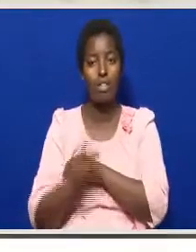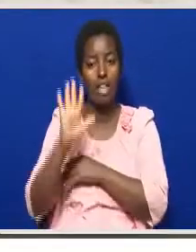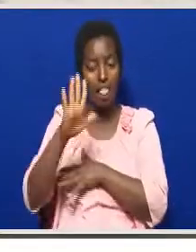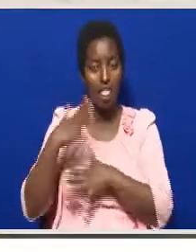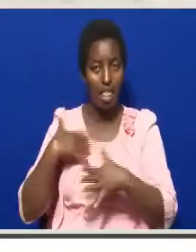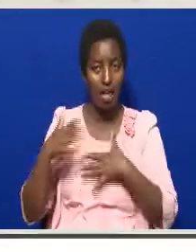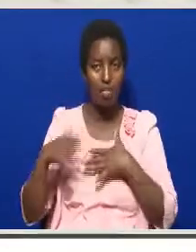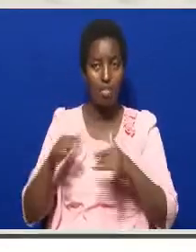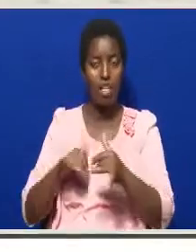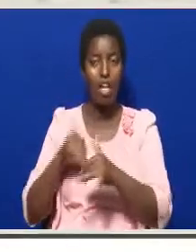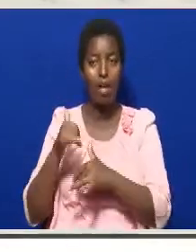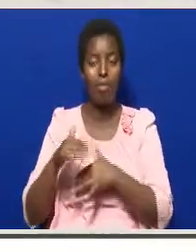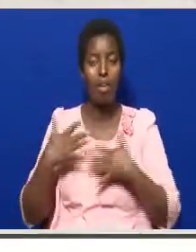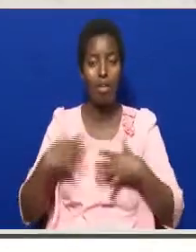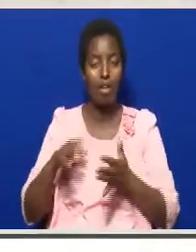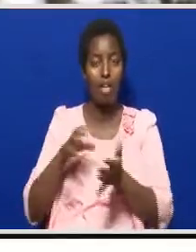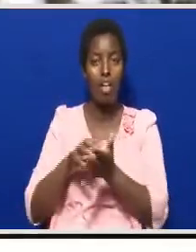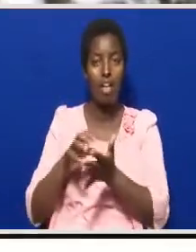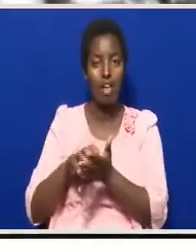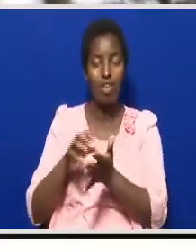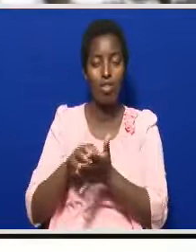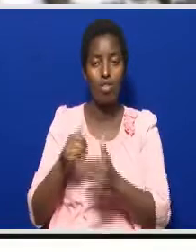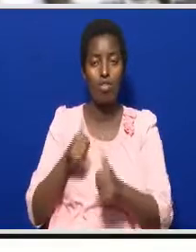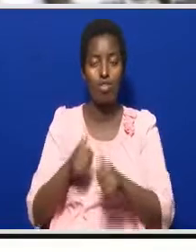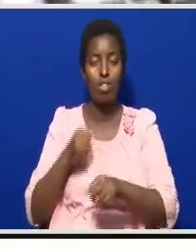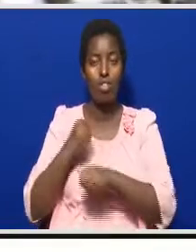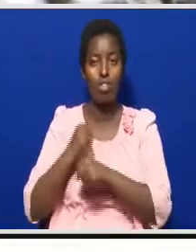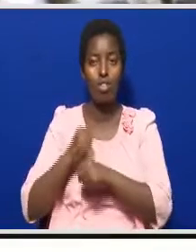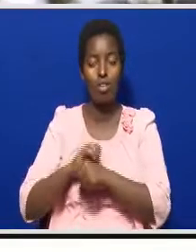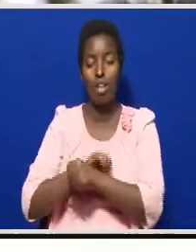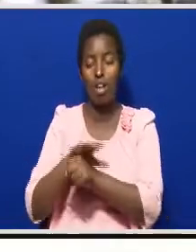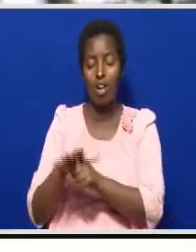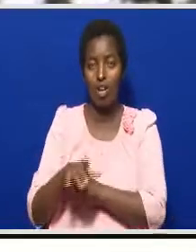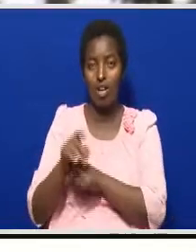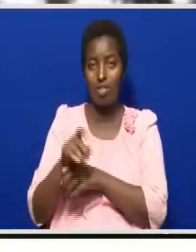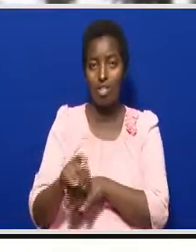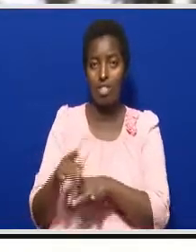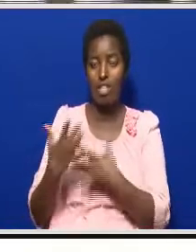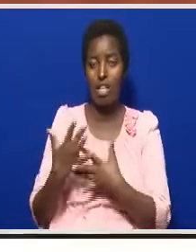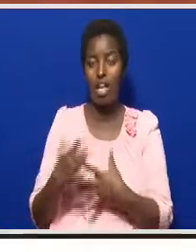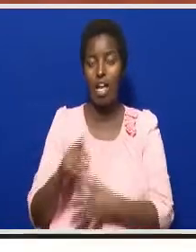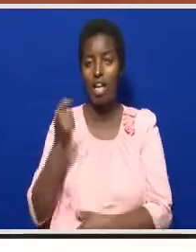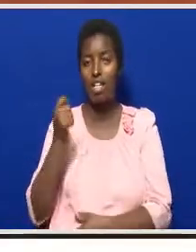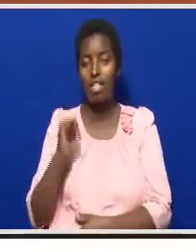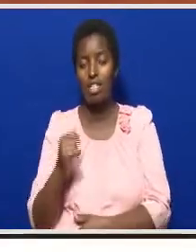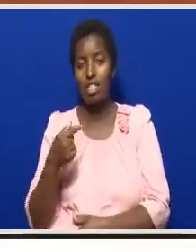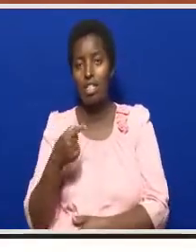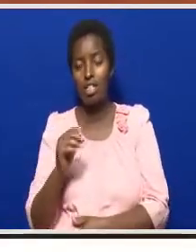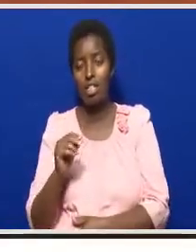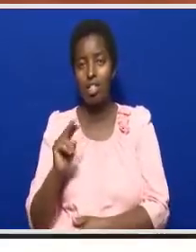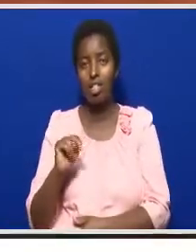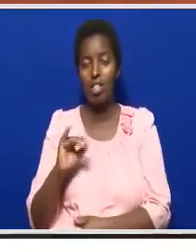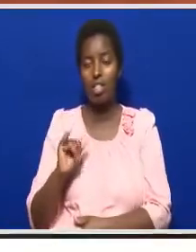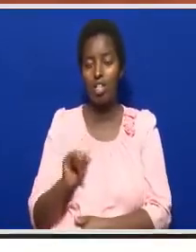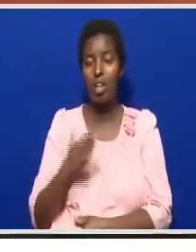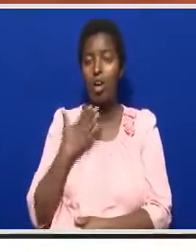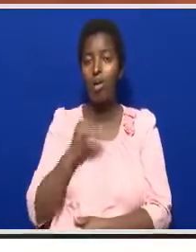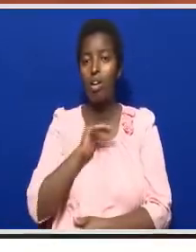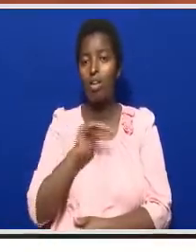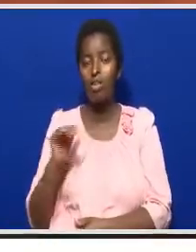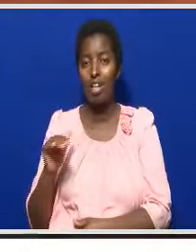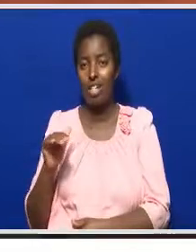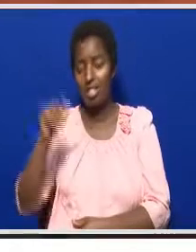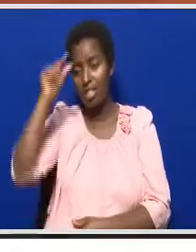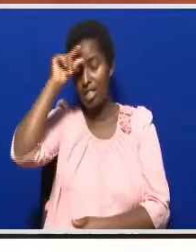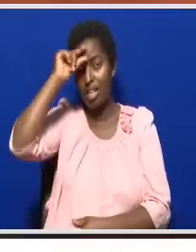concern over the number of pandemic who are dealing with corona patients, especially at Tigoni. Tungeomba serikali iongeze kama Tigoni,